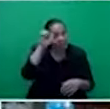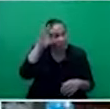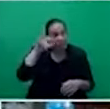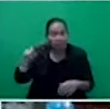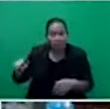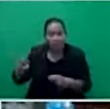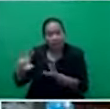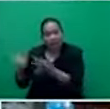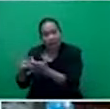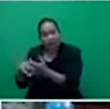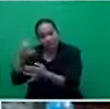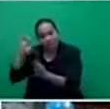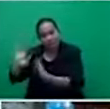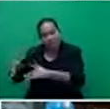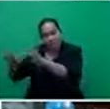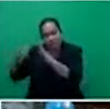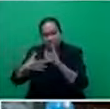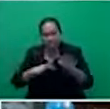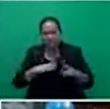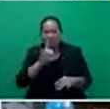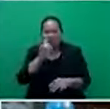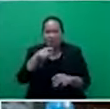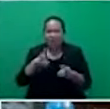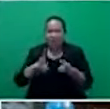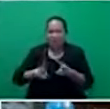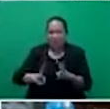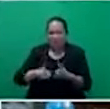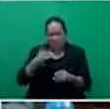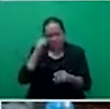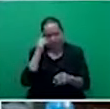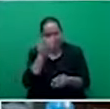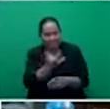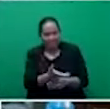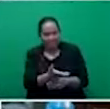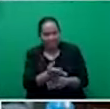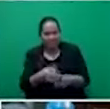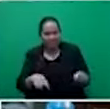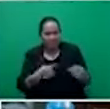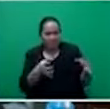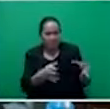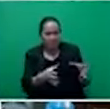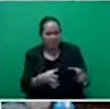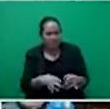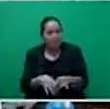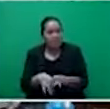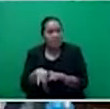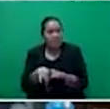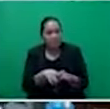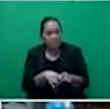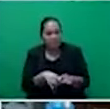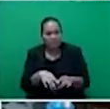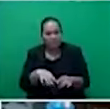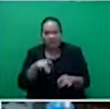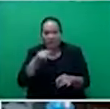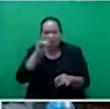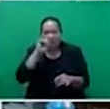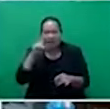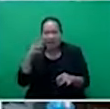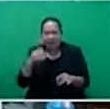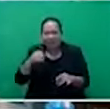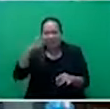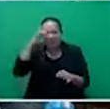too. This is the way of thinking. What it means, sir, is that you cannot have nationhood.